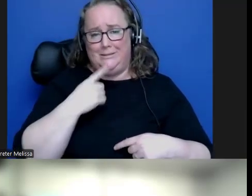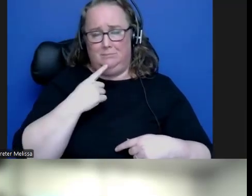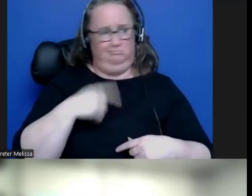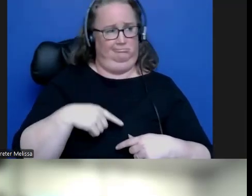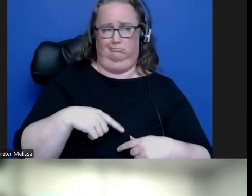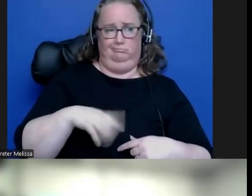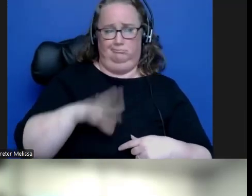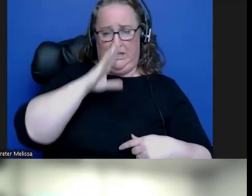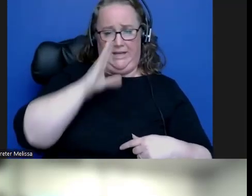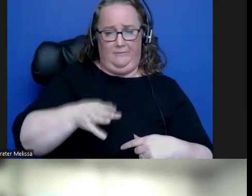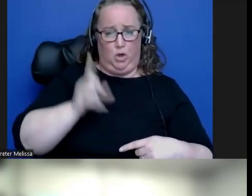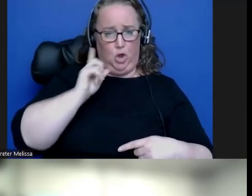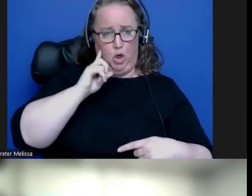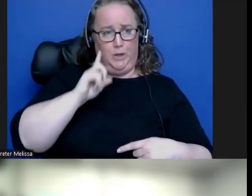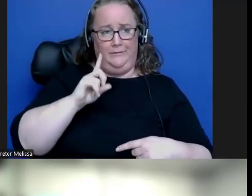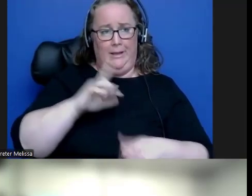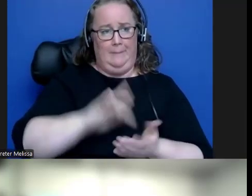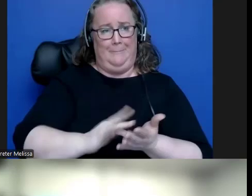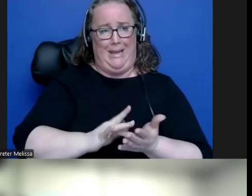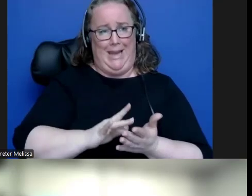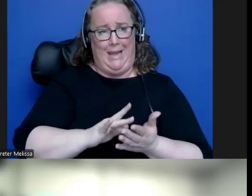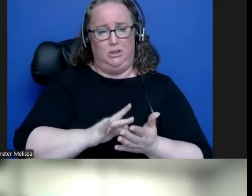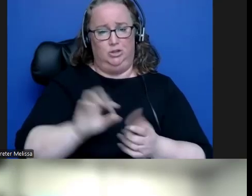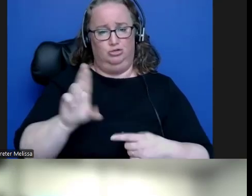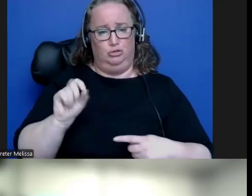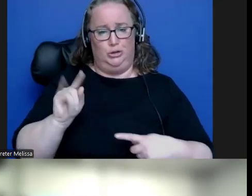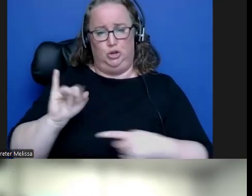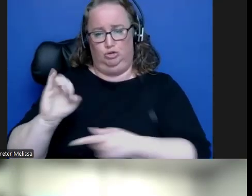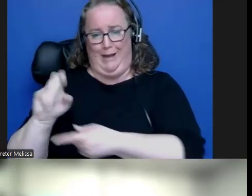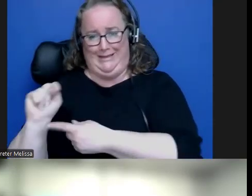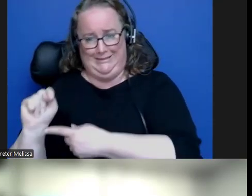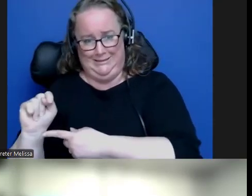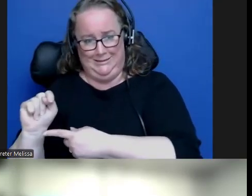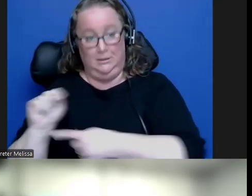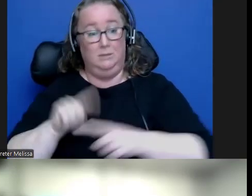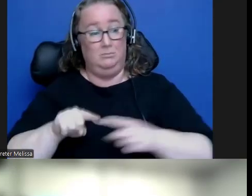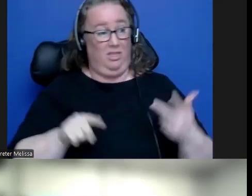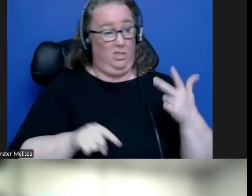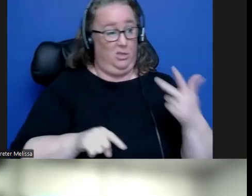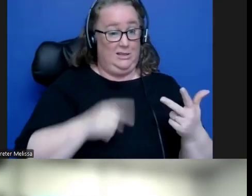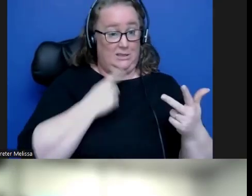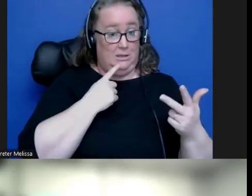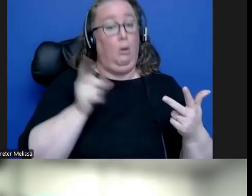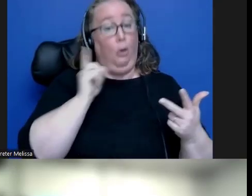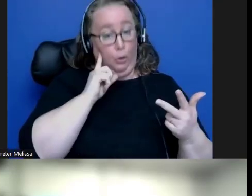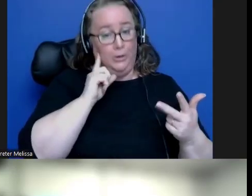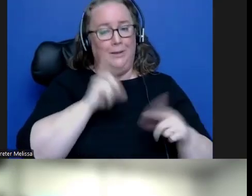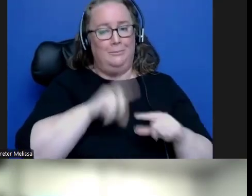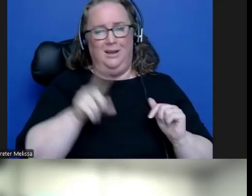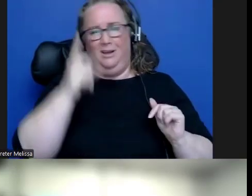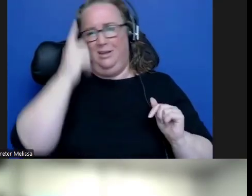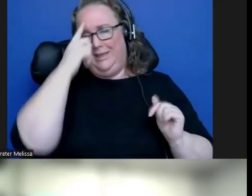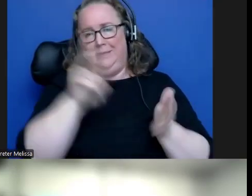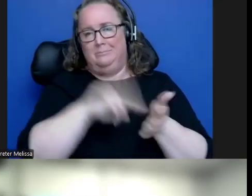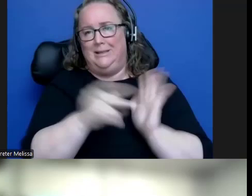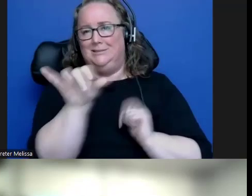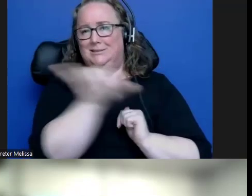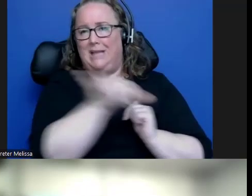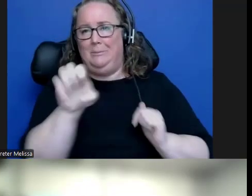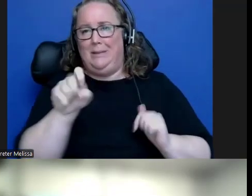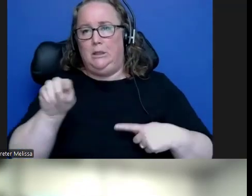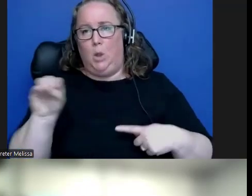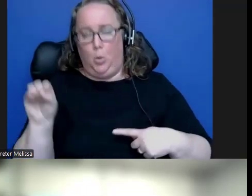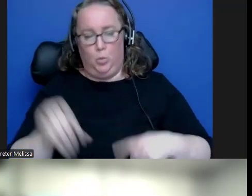of medication restraints, and the 3 that had heard of them all said that they were the same as ETOs.